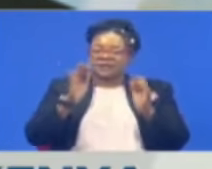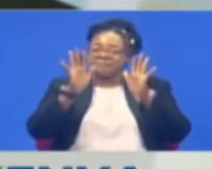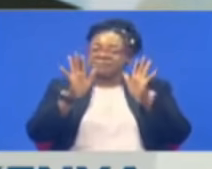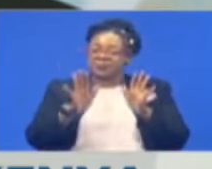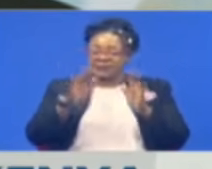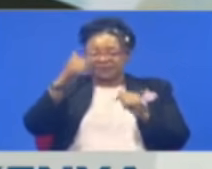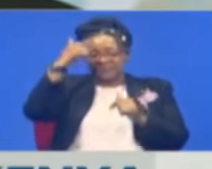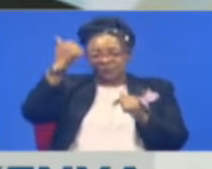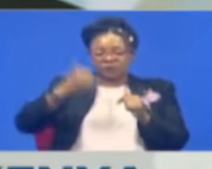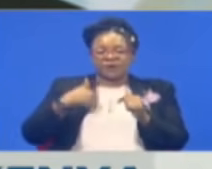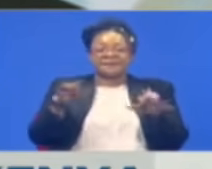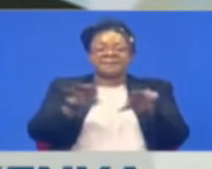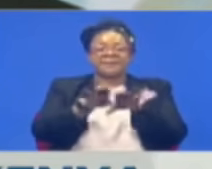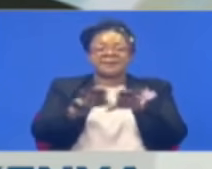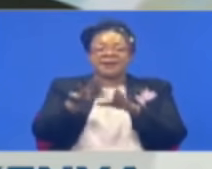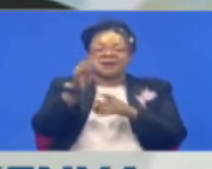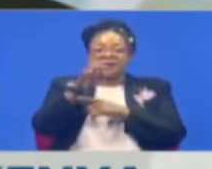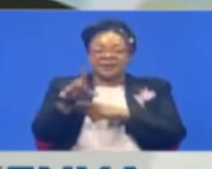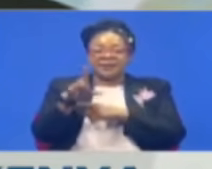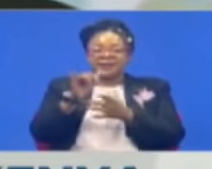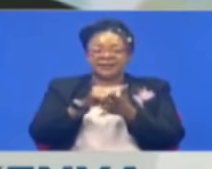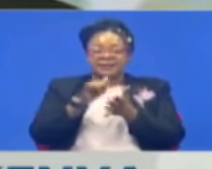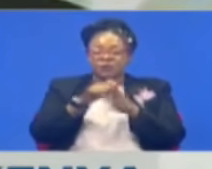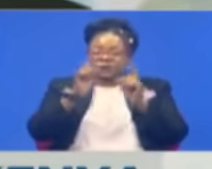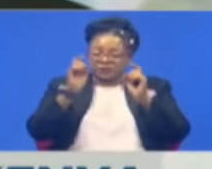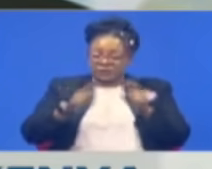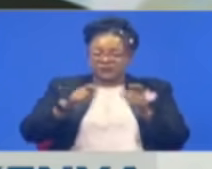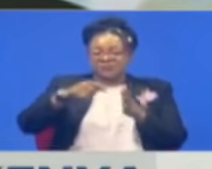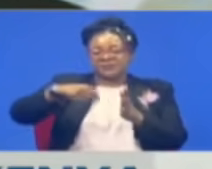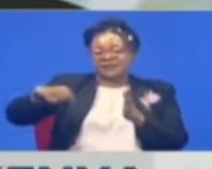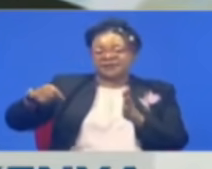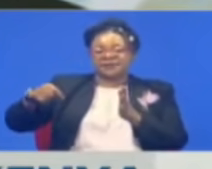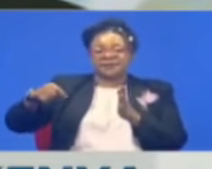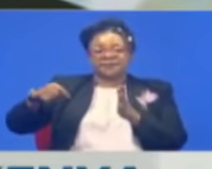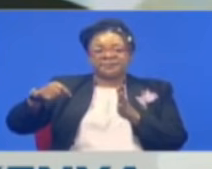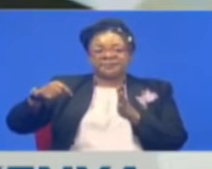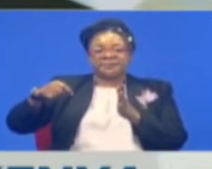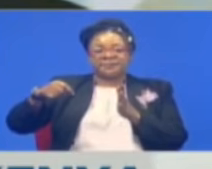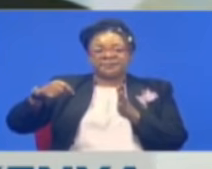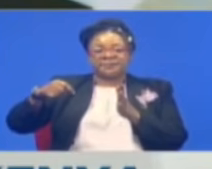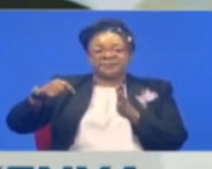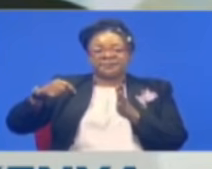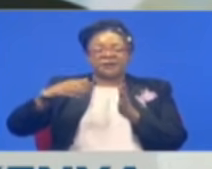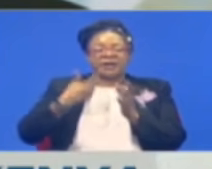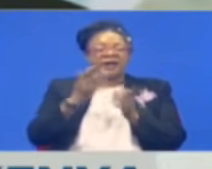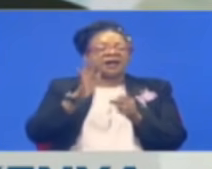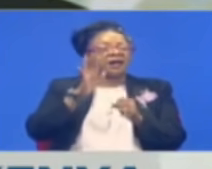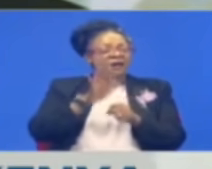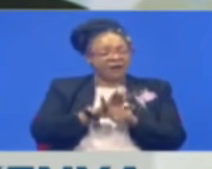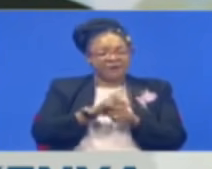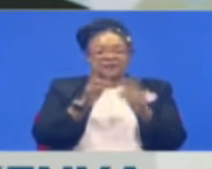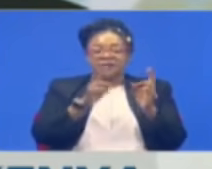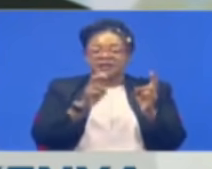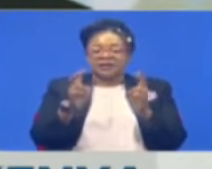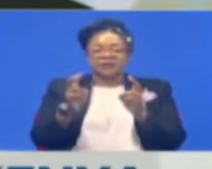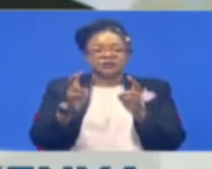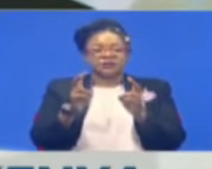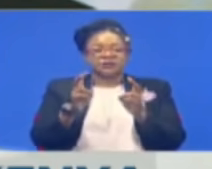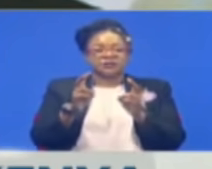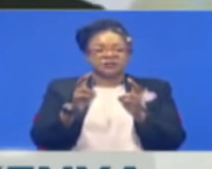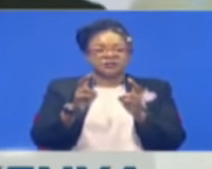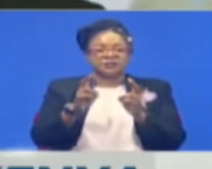there was this pipeline deal that was that needed to be signed. You know, there were a lot of issues that had beset